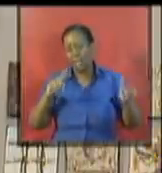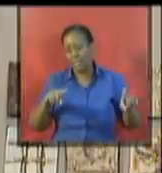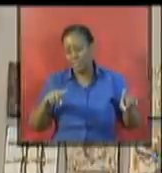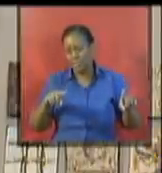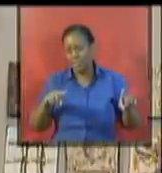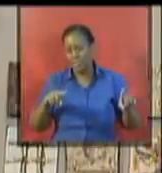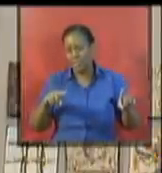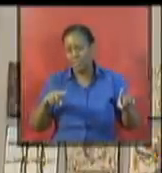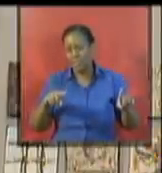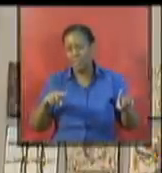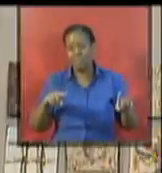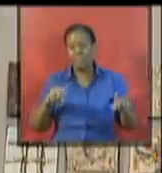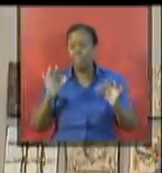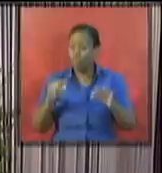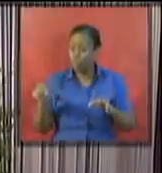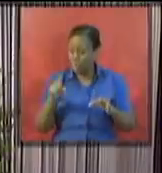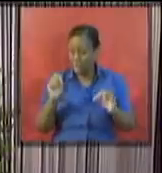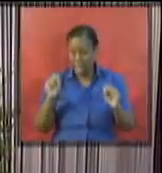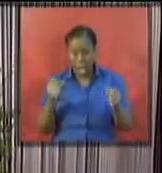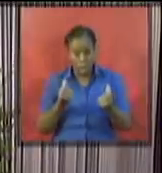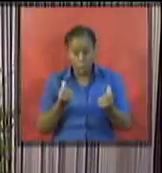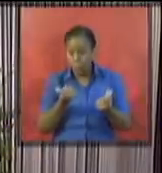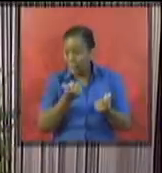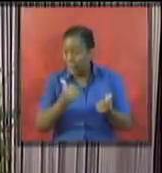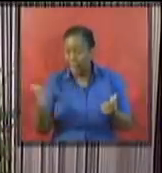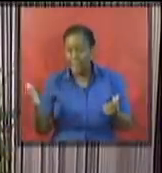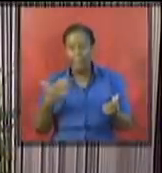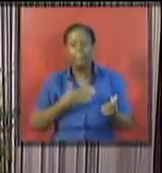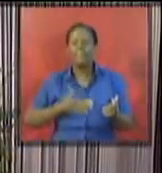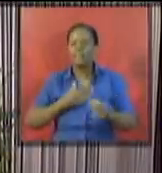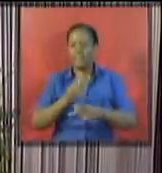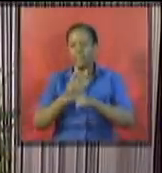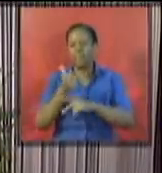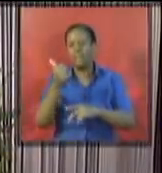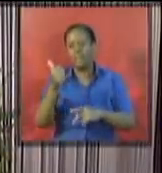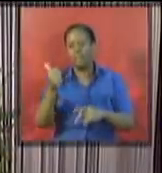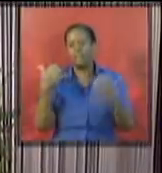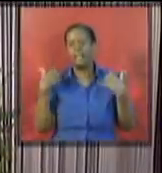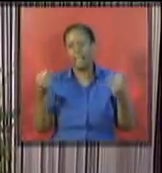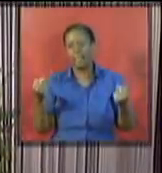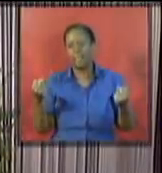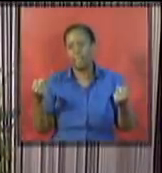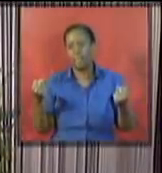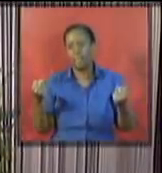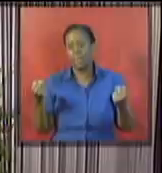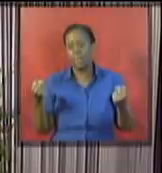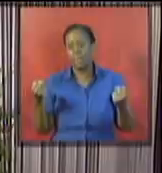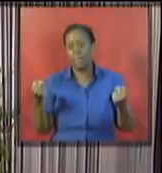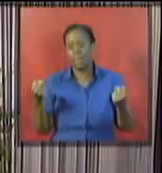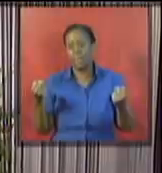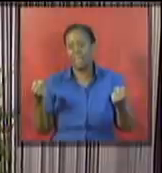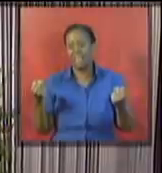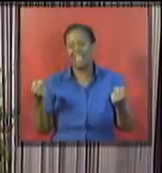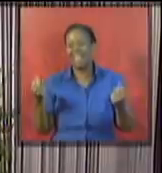do. Okay, thank you very much, Dr. Nandram. And again, brief questions, everyone. AZP News, please.